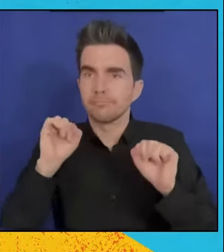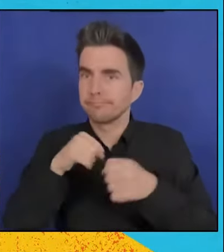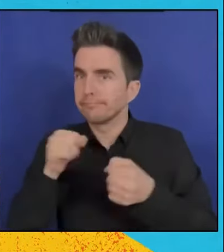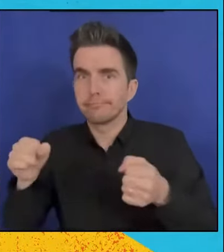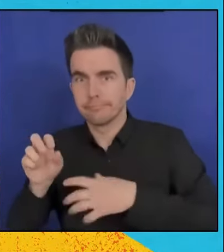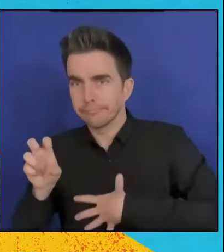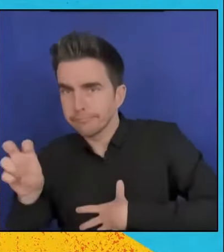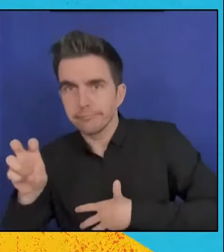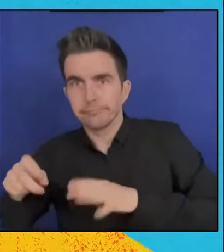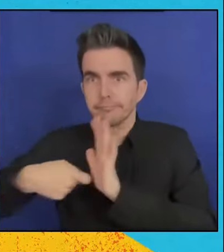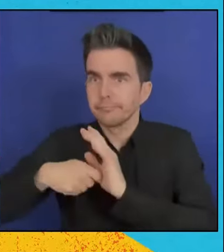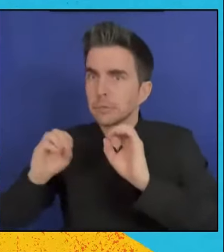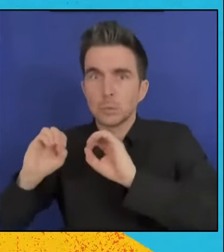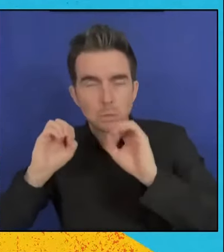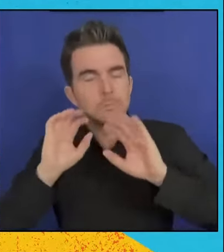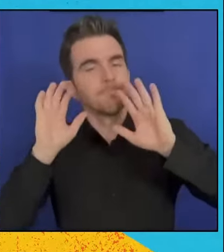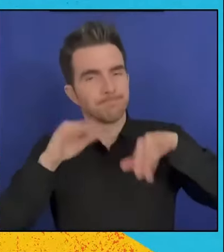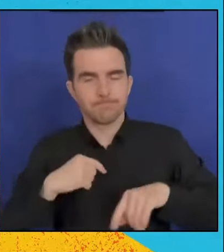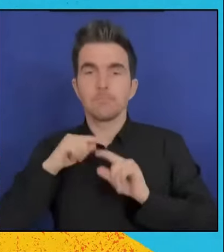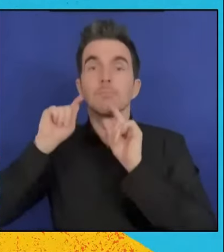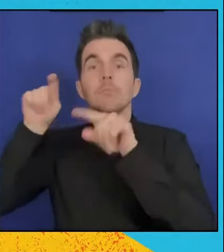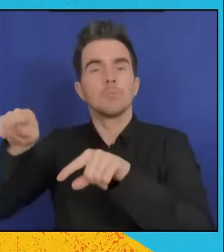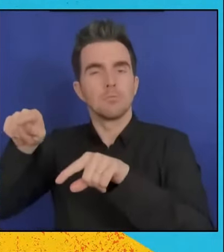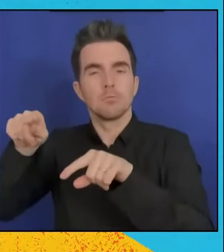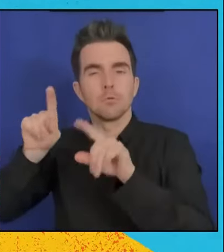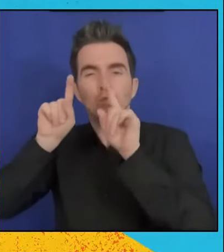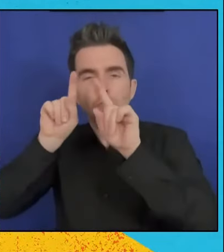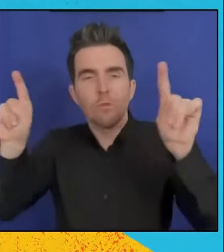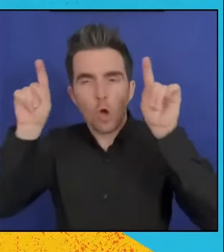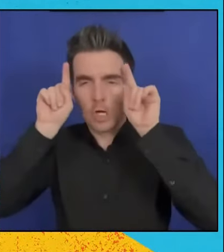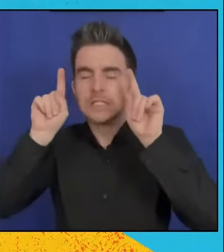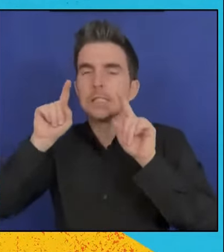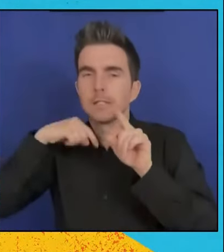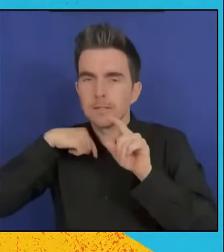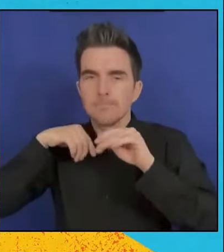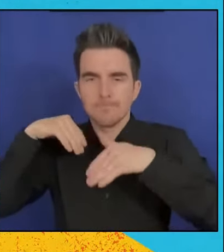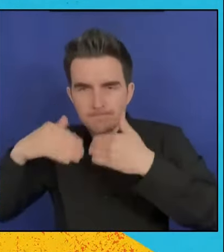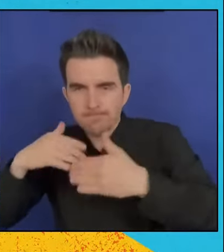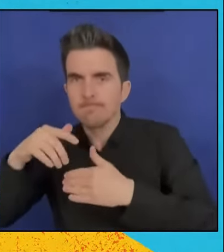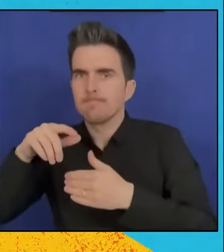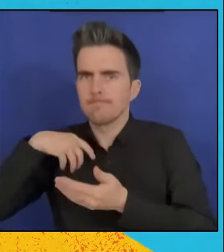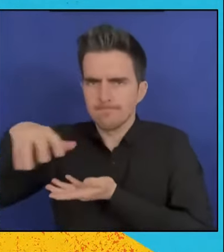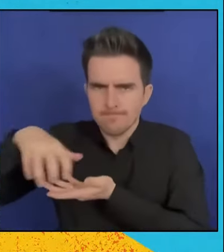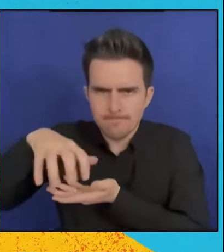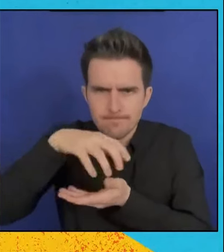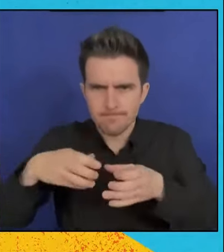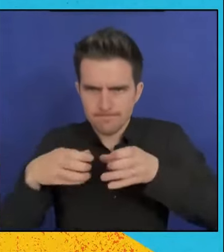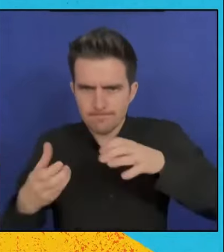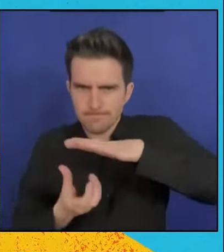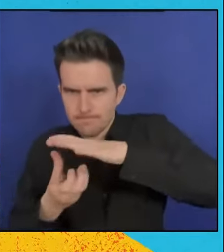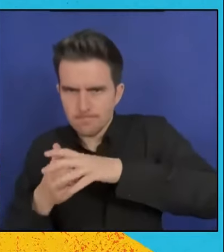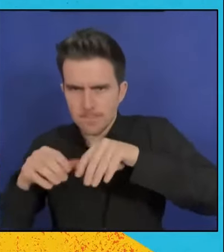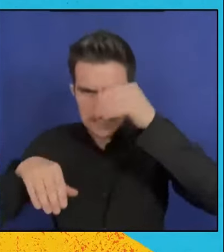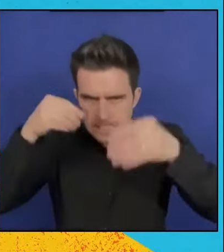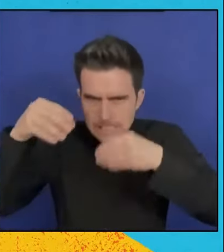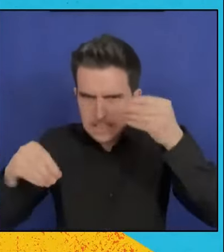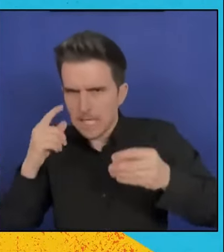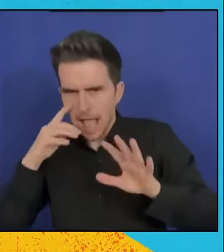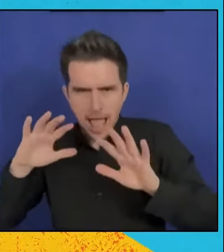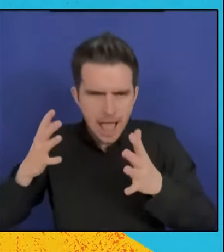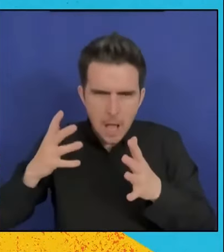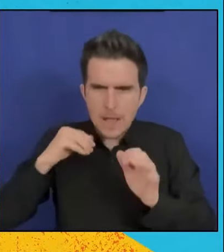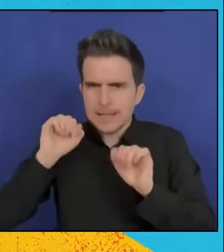a solution. And finally, I became the founder of Waga, a company that collects laptop batteries and we